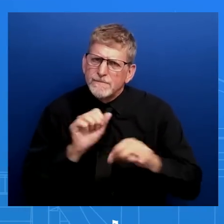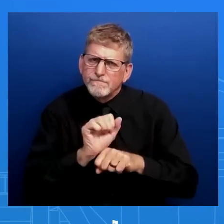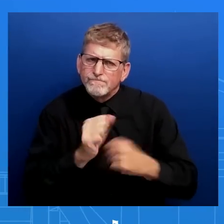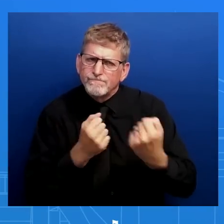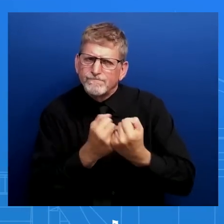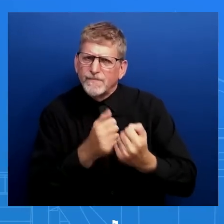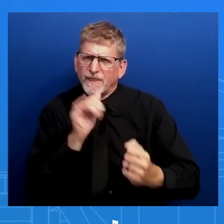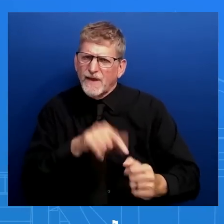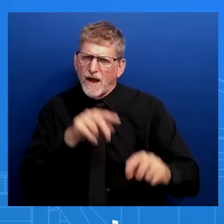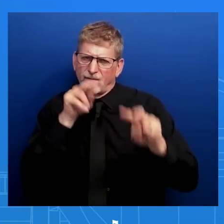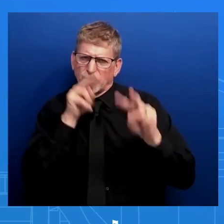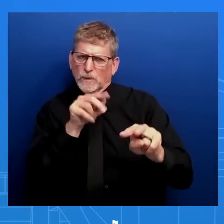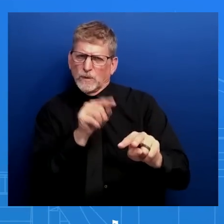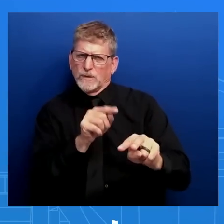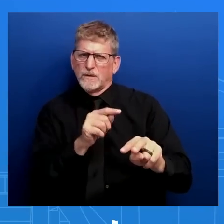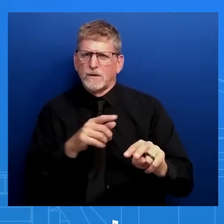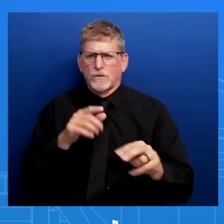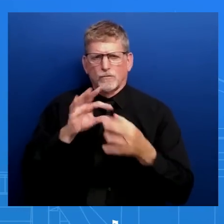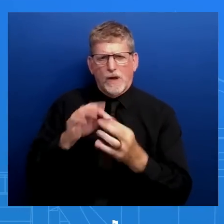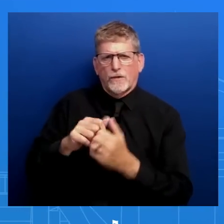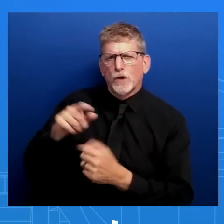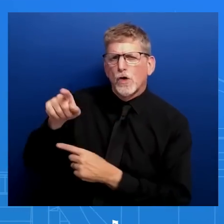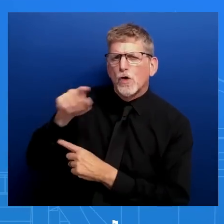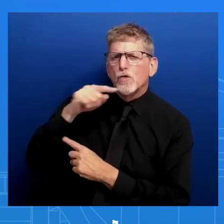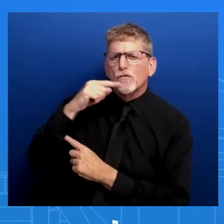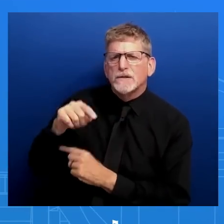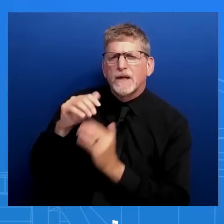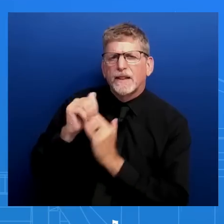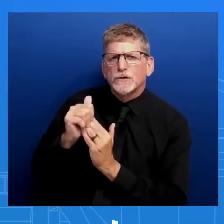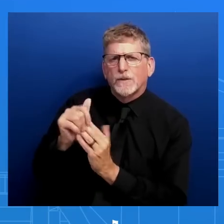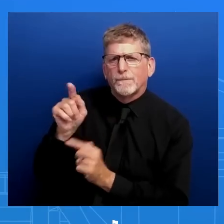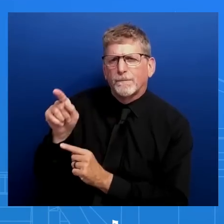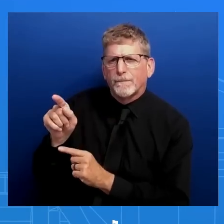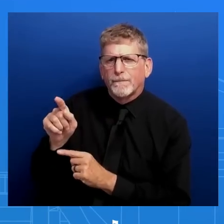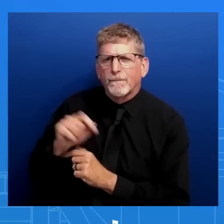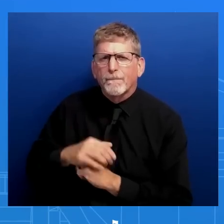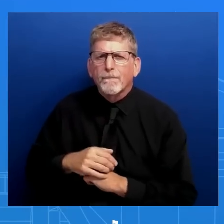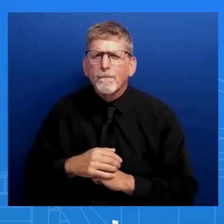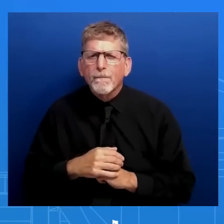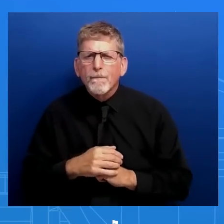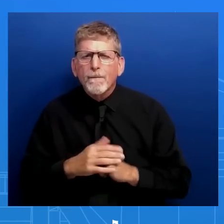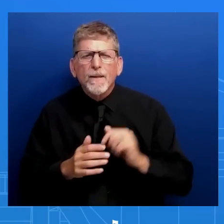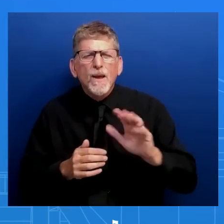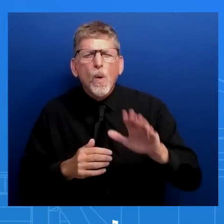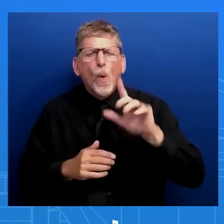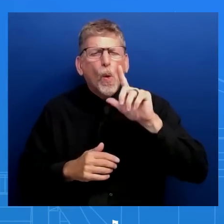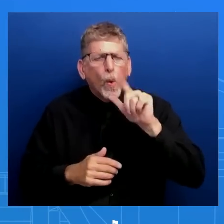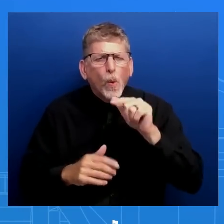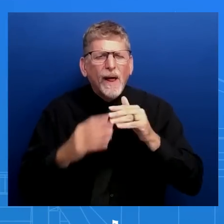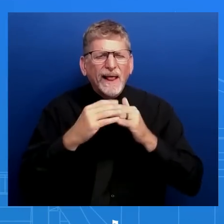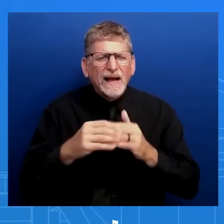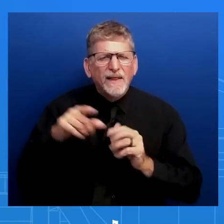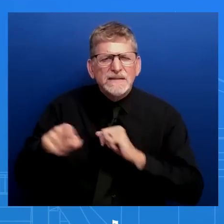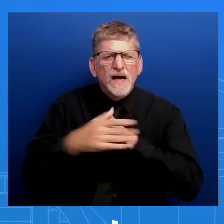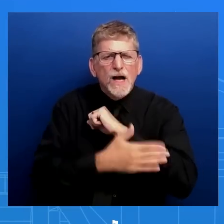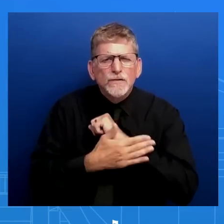leadership, who essentially leads that country, that the devil you know is better than the devil that you don't